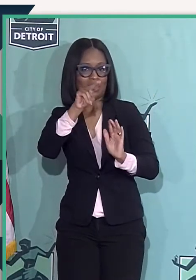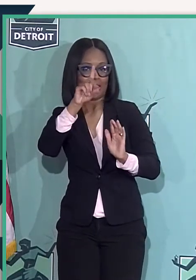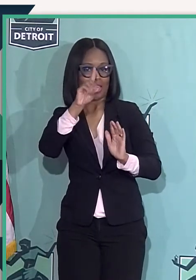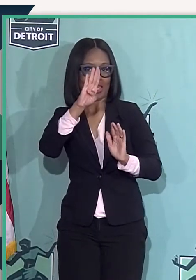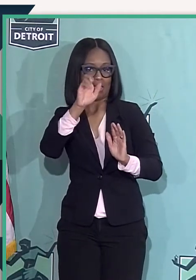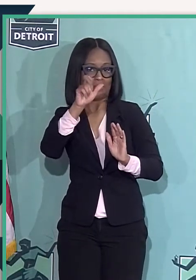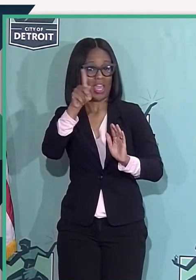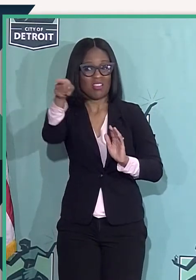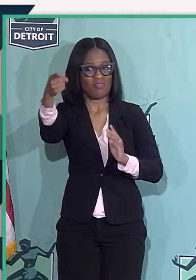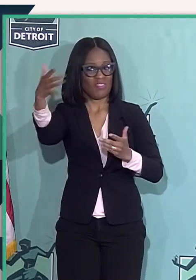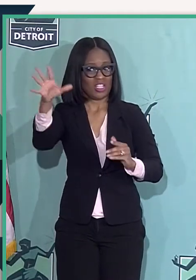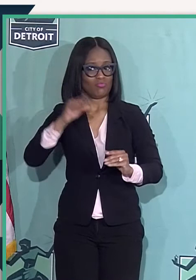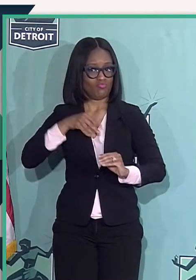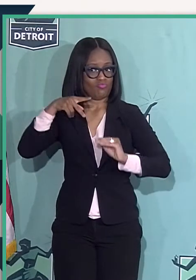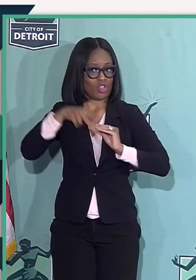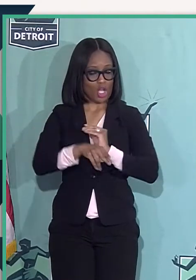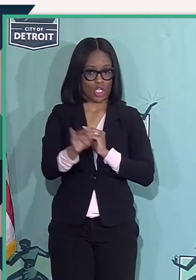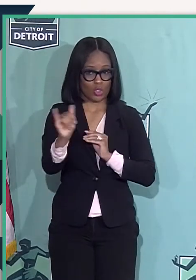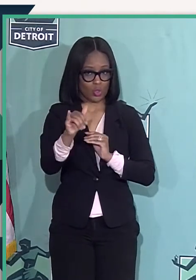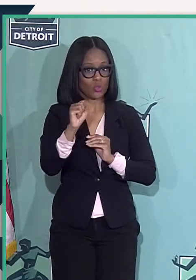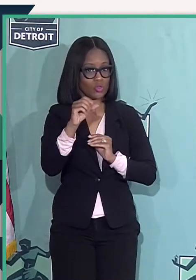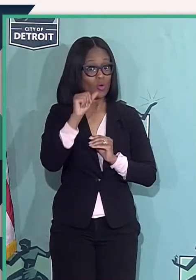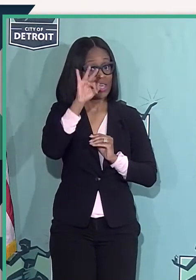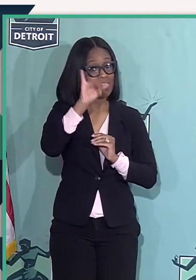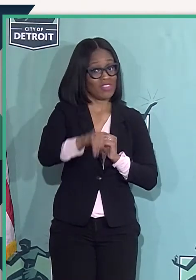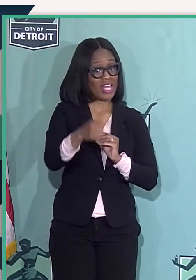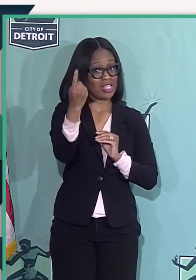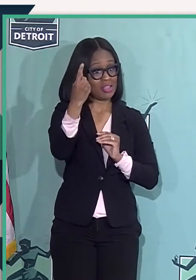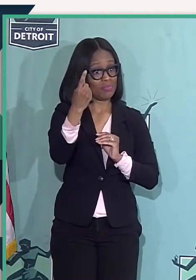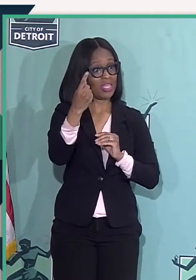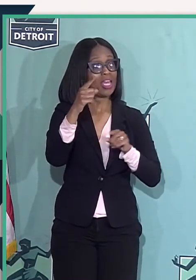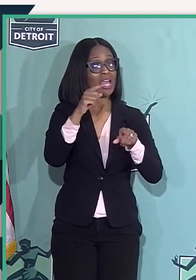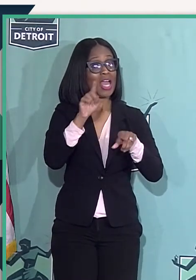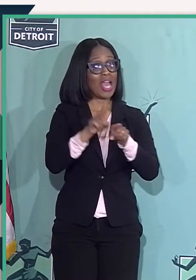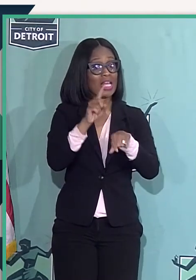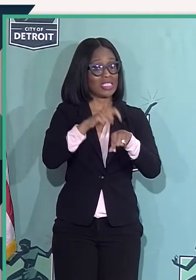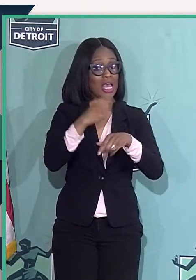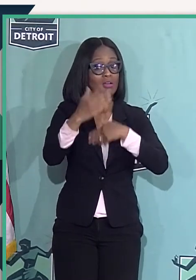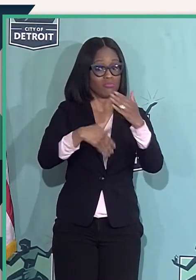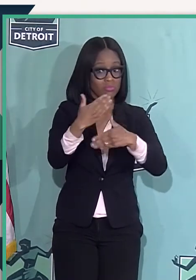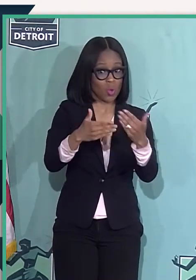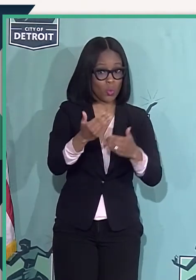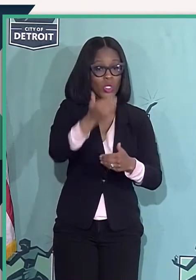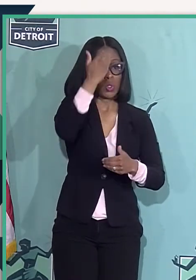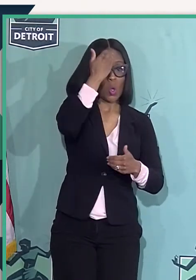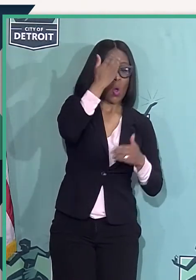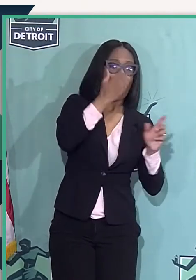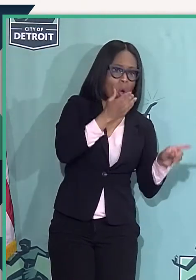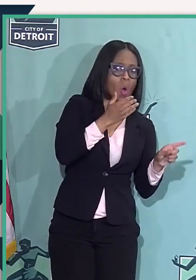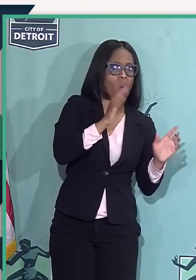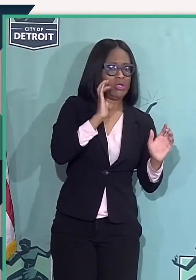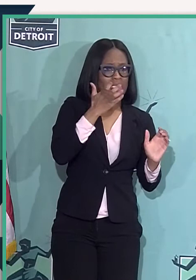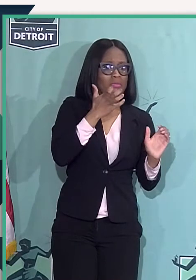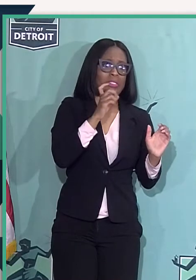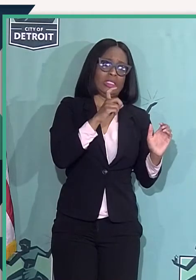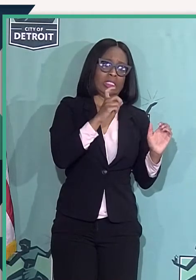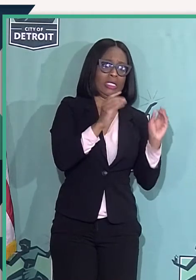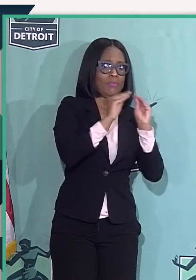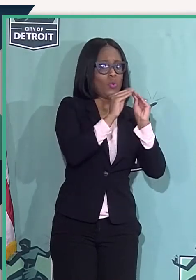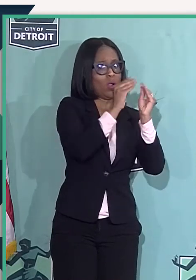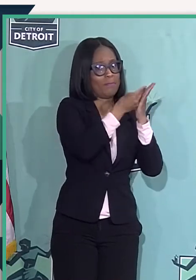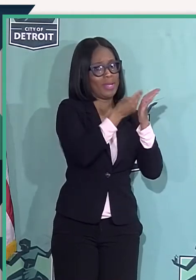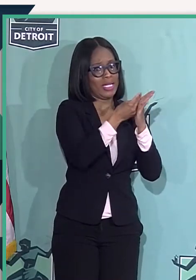well. And so, again, I think that if that's something, as time goes on, where we know, okay, this looks like it's going to be even more money that needs to